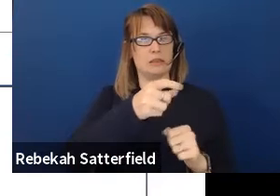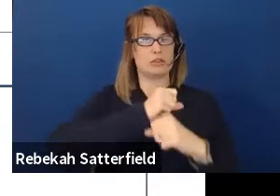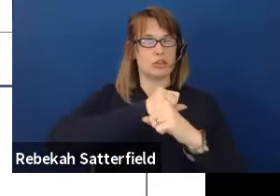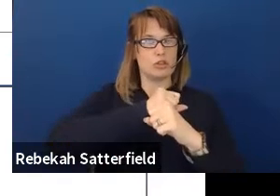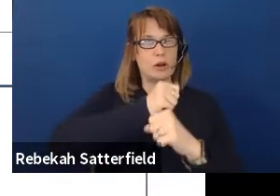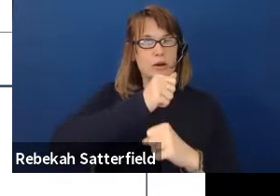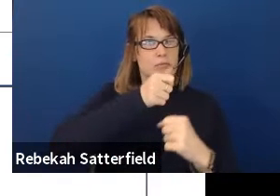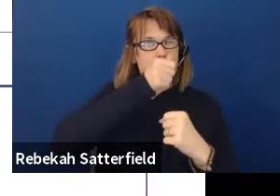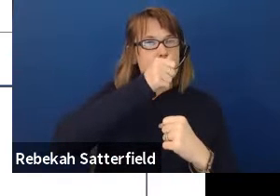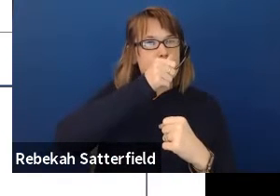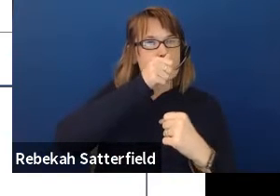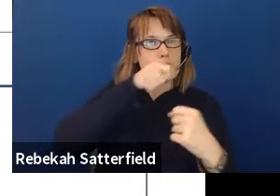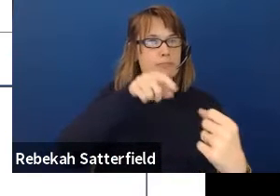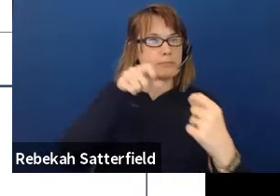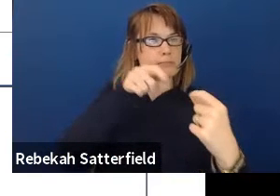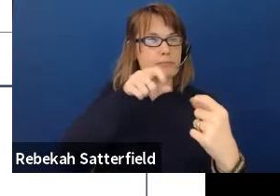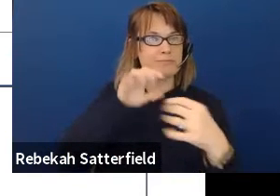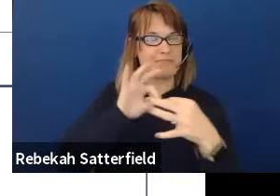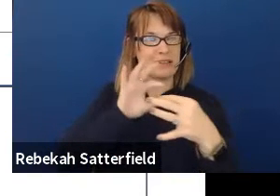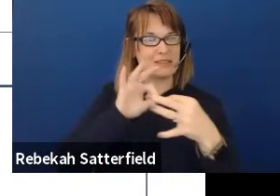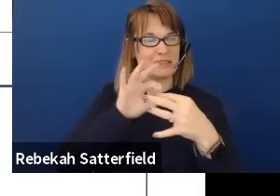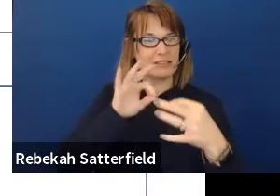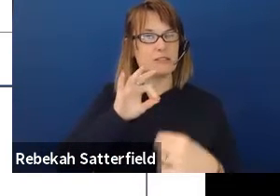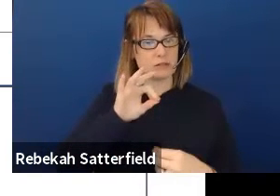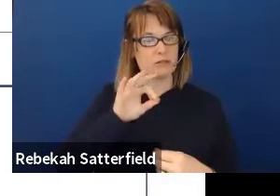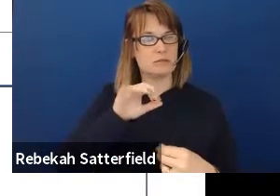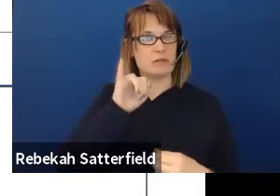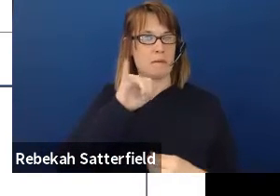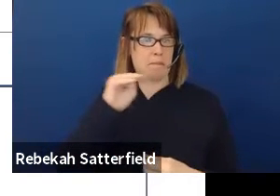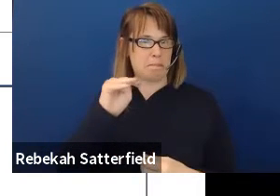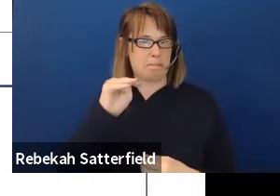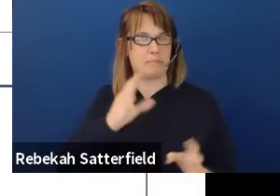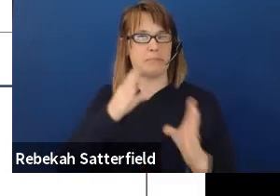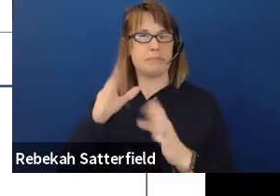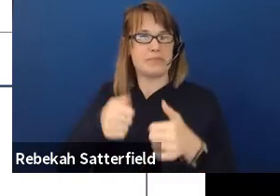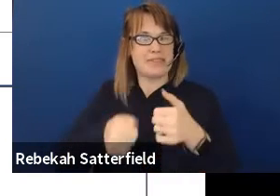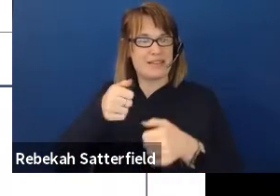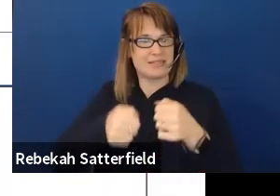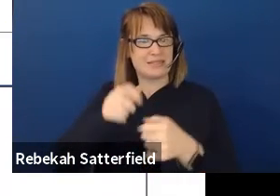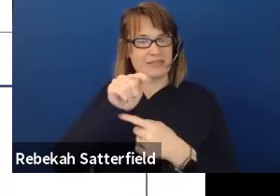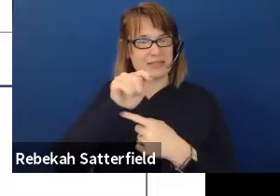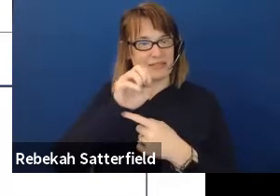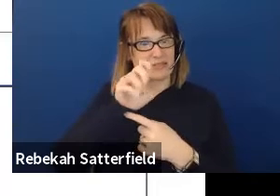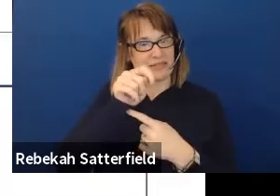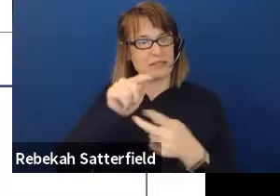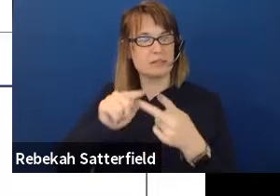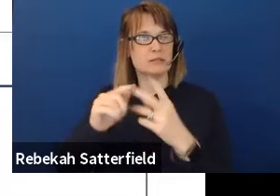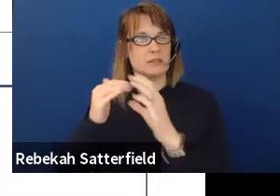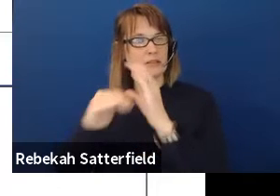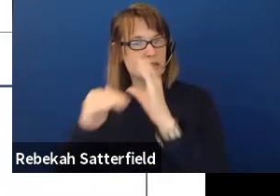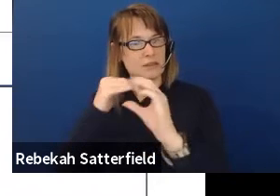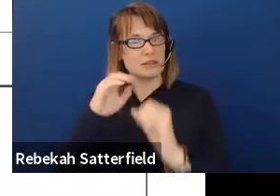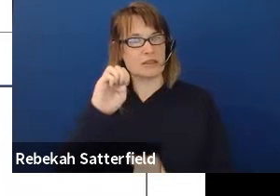which is a PHI instant message chat, text, email, automated programs, and these can